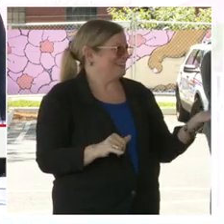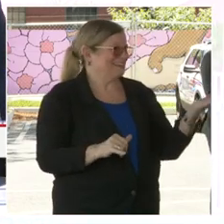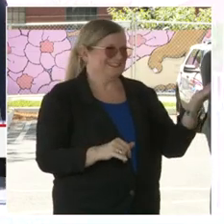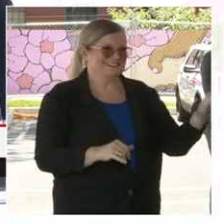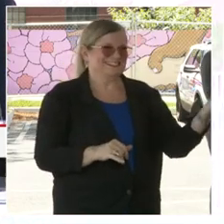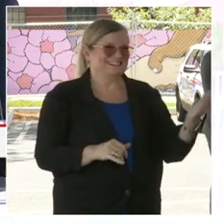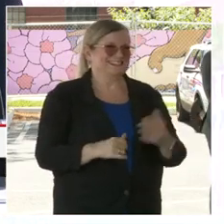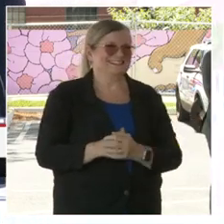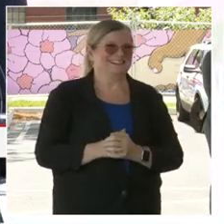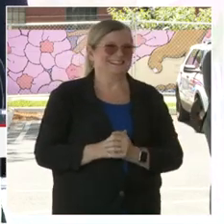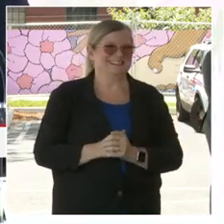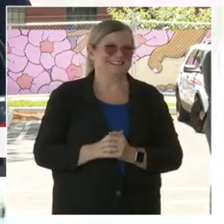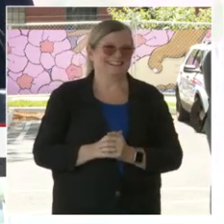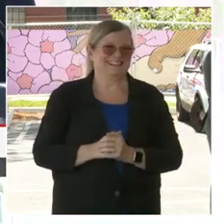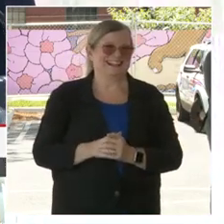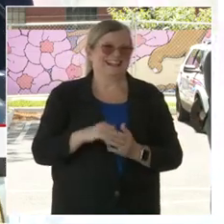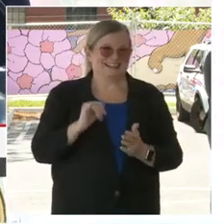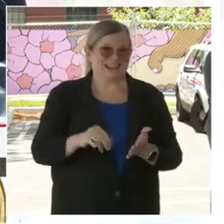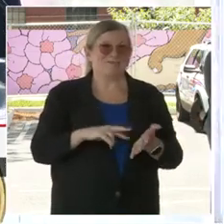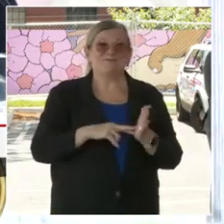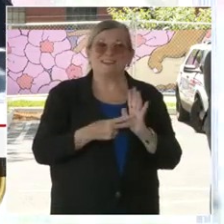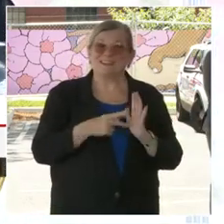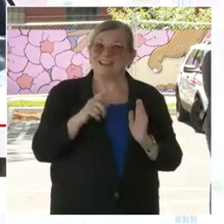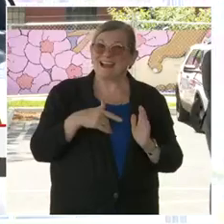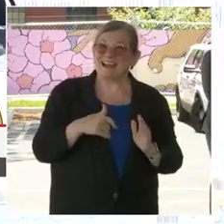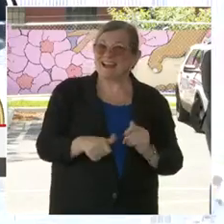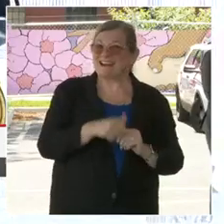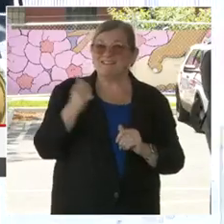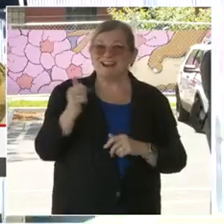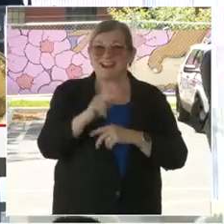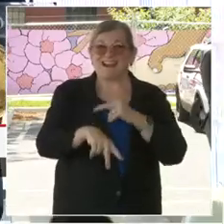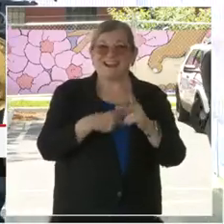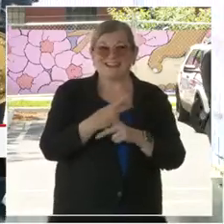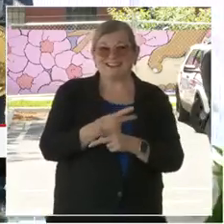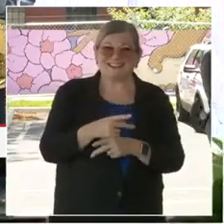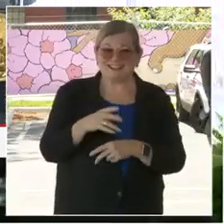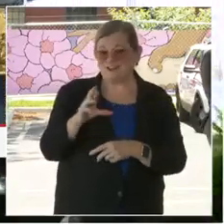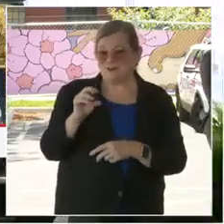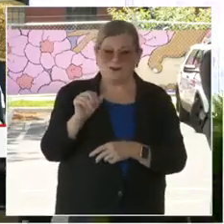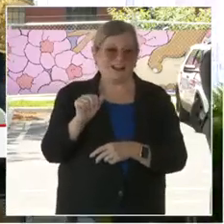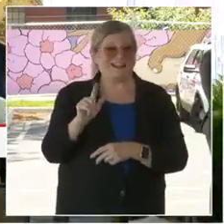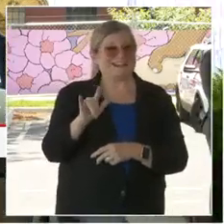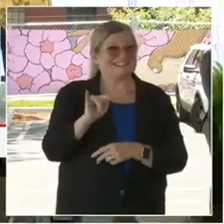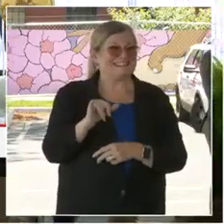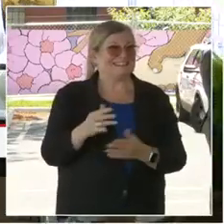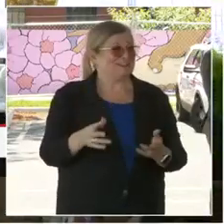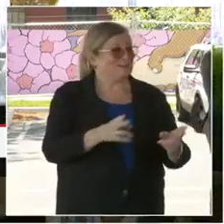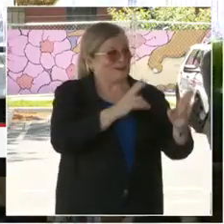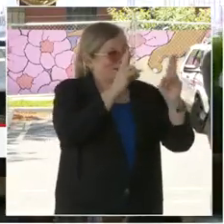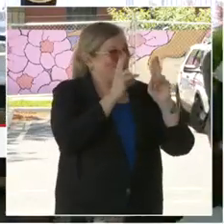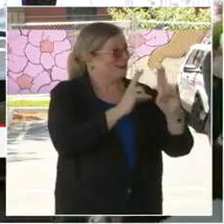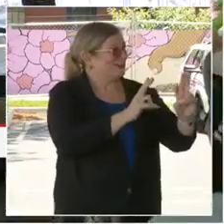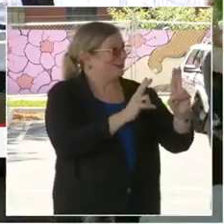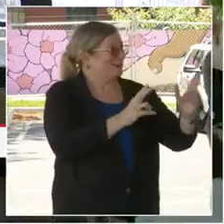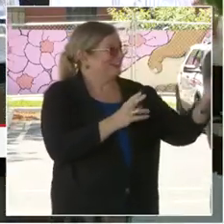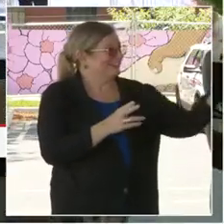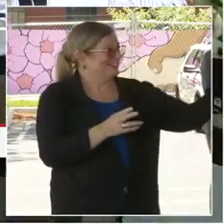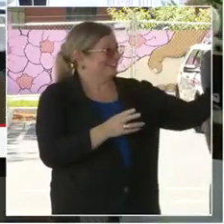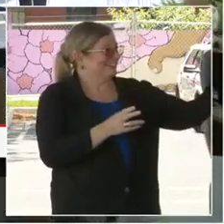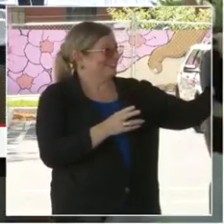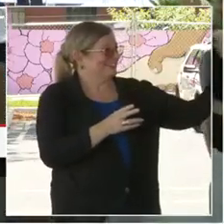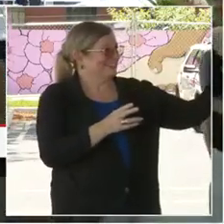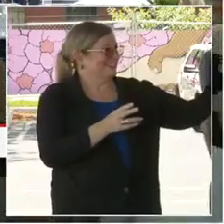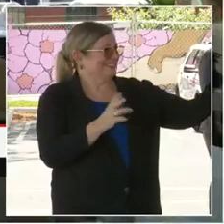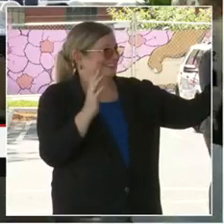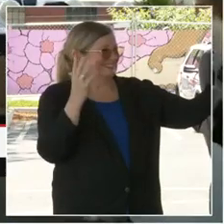which I guess means we have another kind of royalty among us. But we also have Miss Senior DC, so we also have a tiara